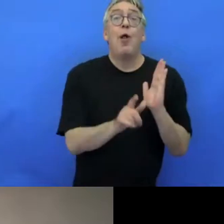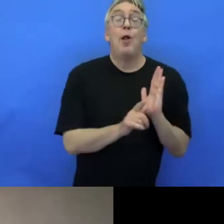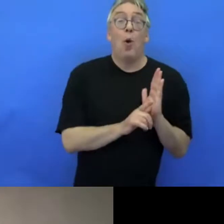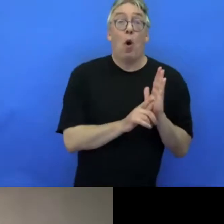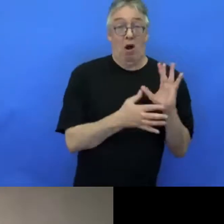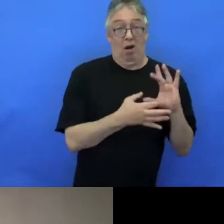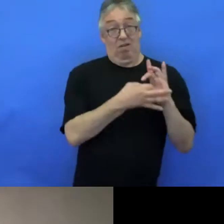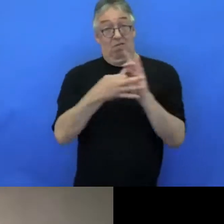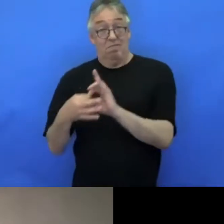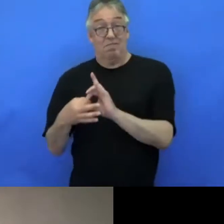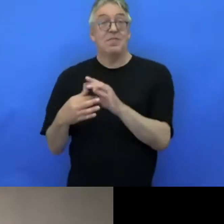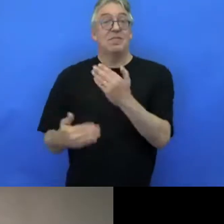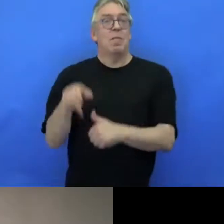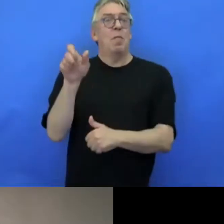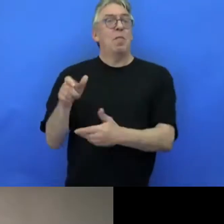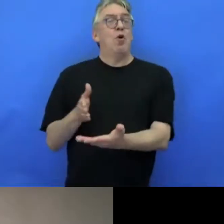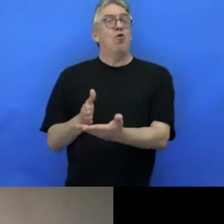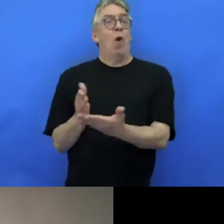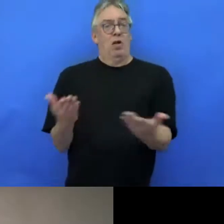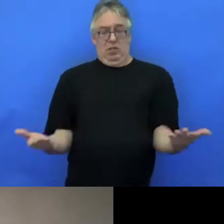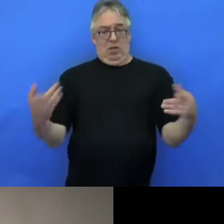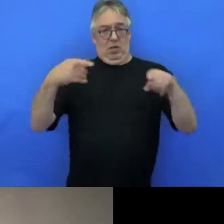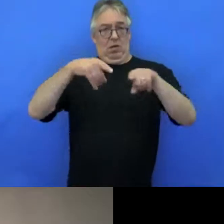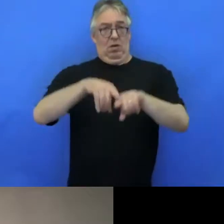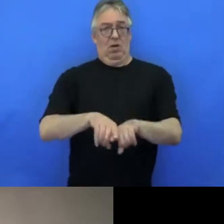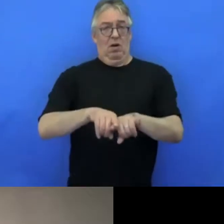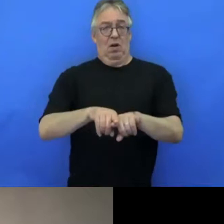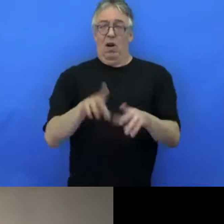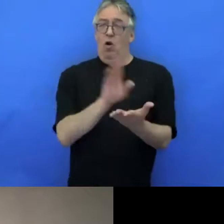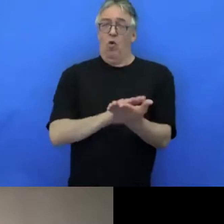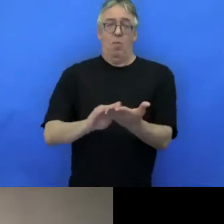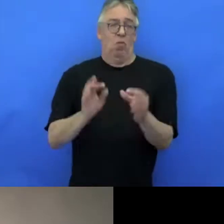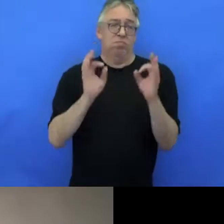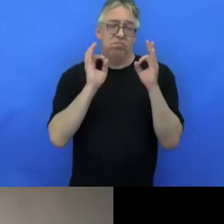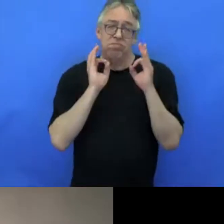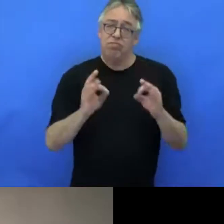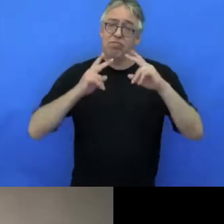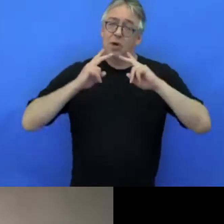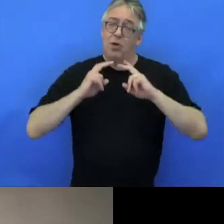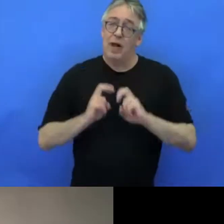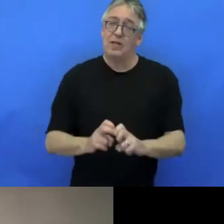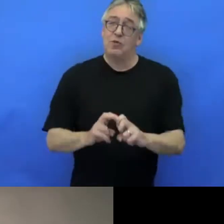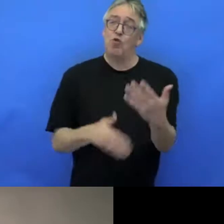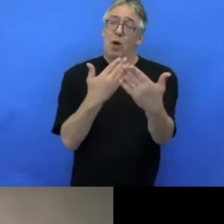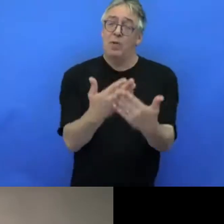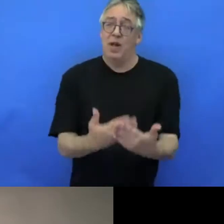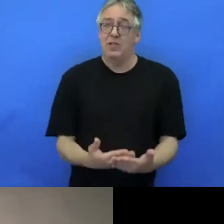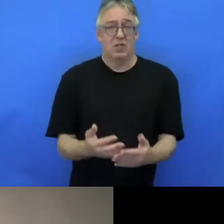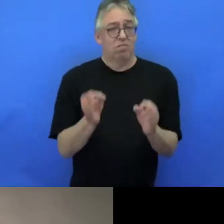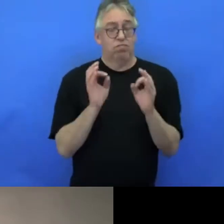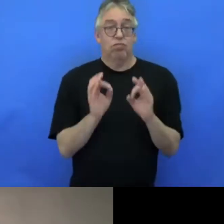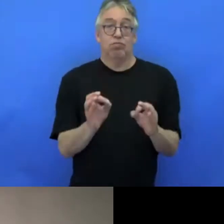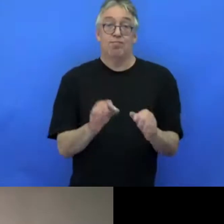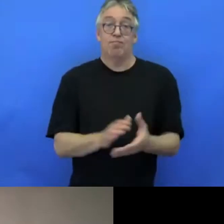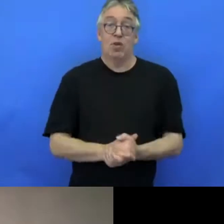to persons with disabilities in armed conflict. And we wholeheartedly agree, really, that the main issue is indeed